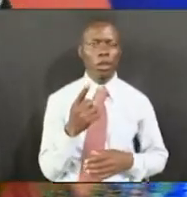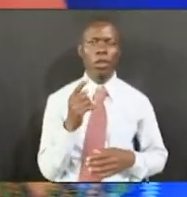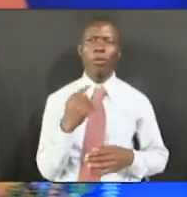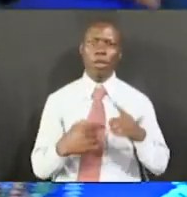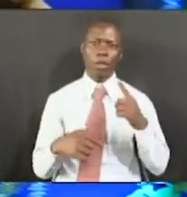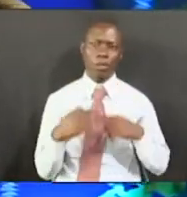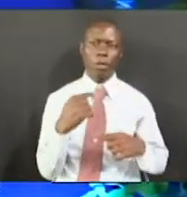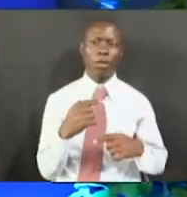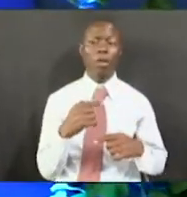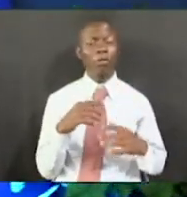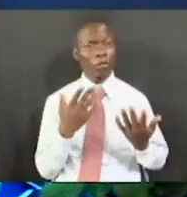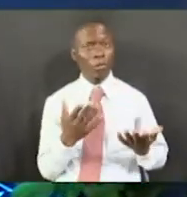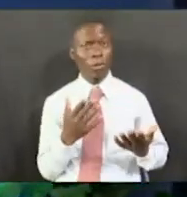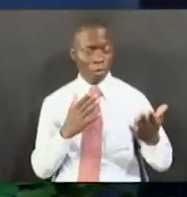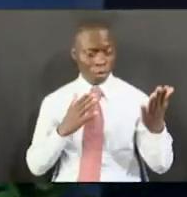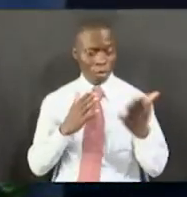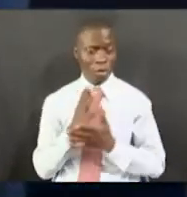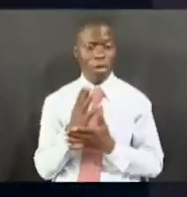you considered weak?